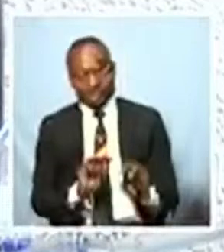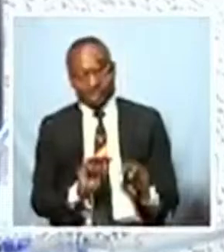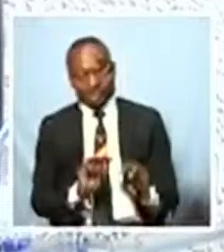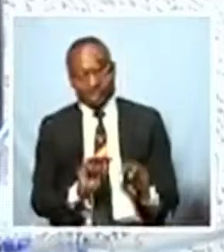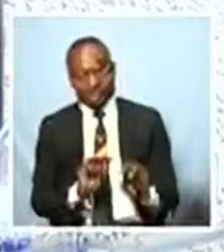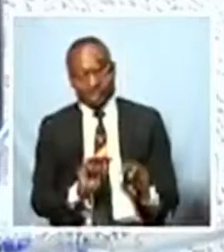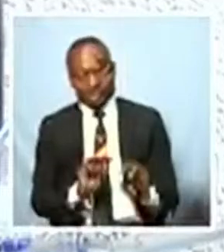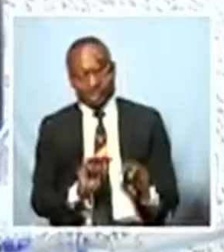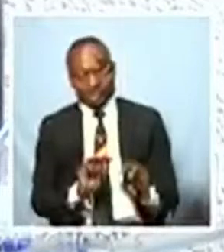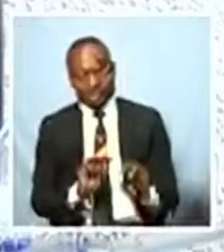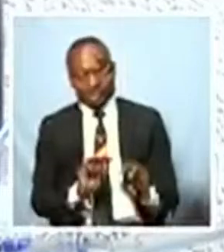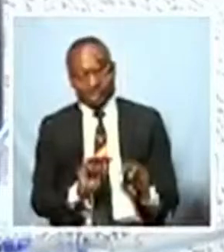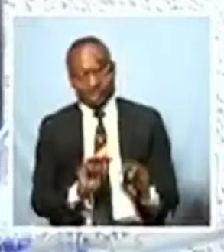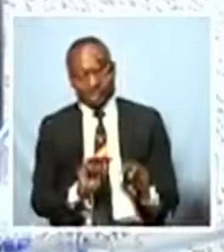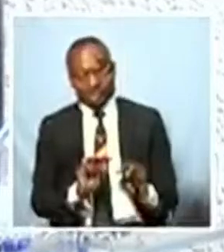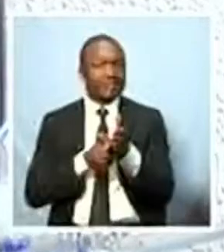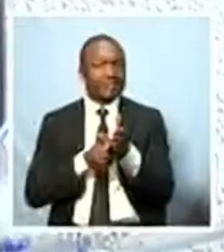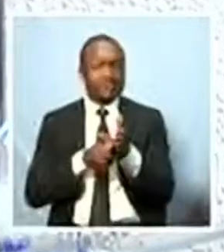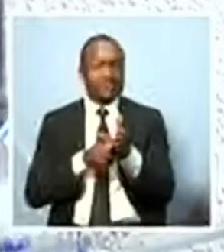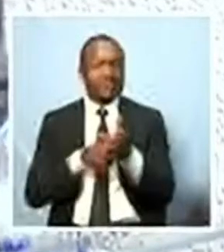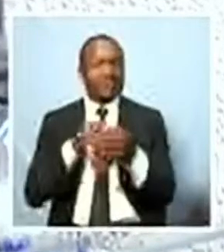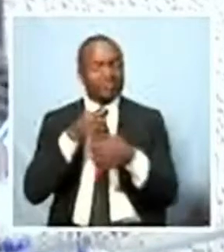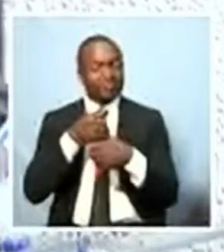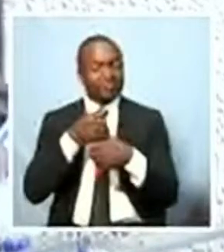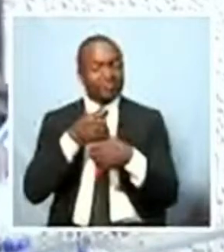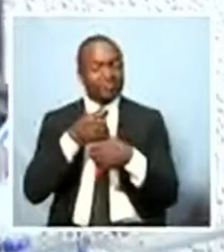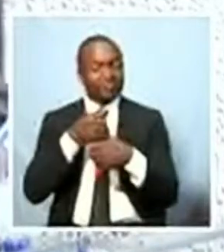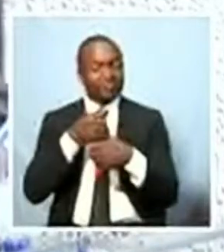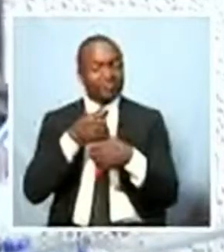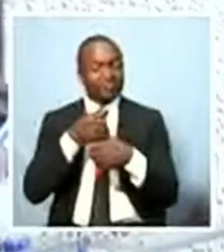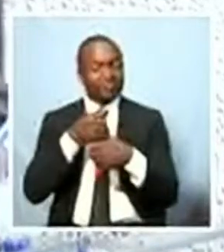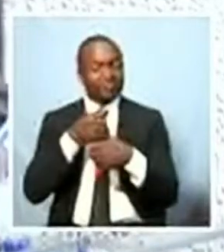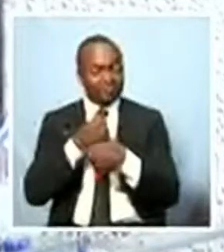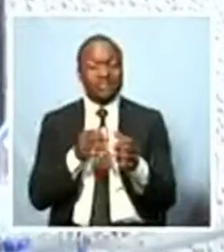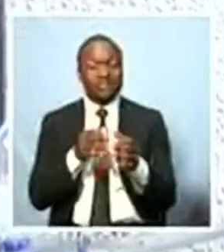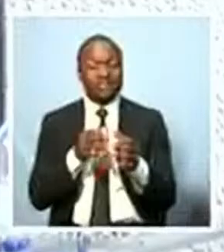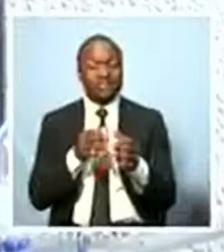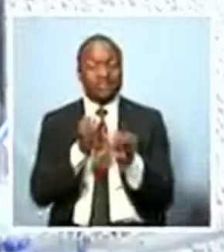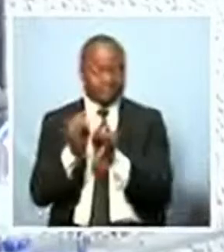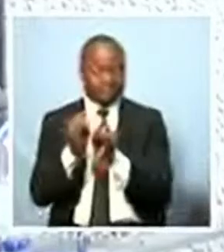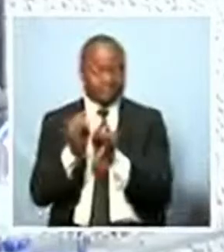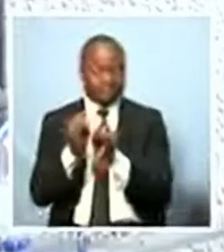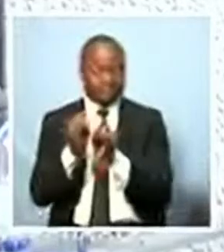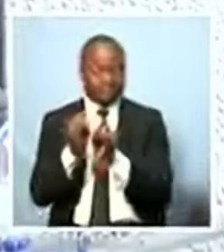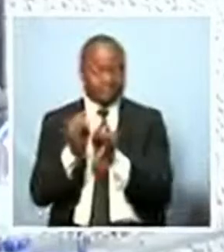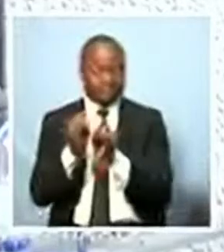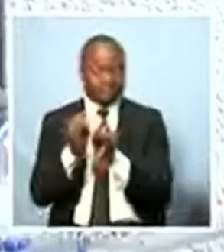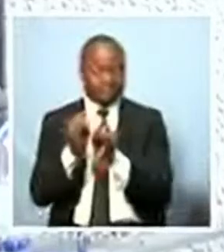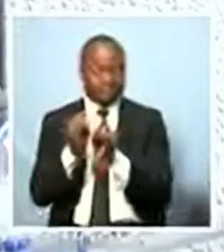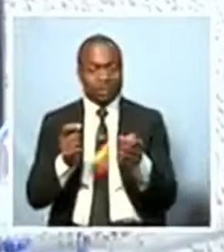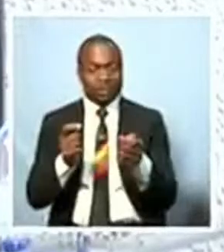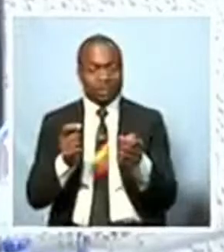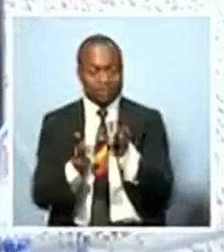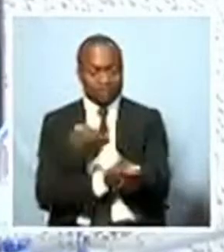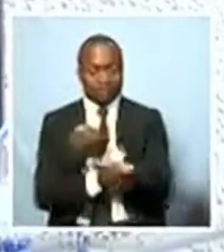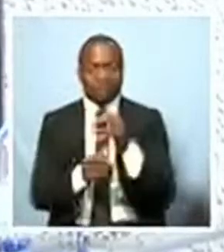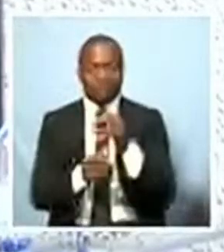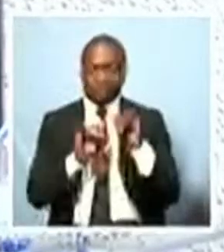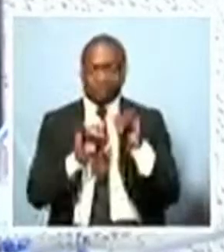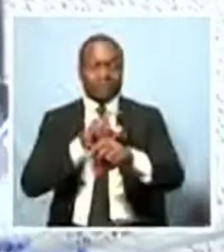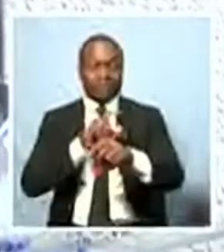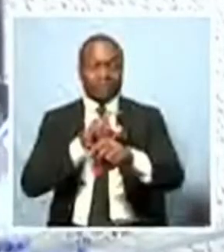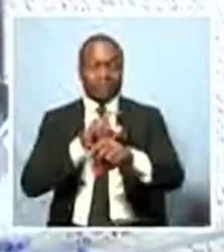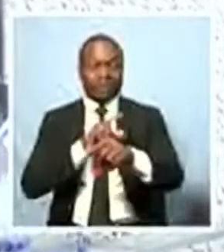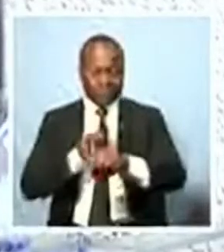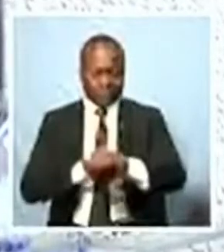get structural changes to actually take effect, and we hope that this change will stay for some time to